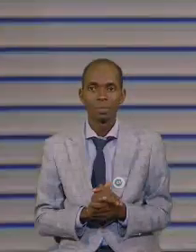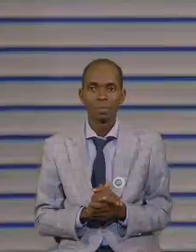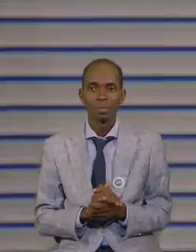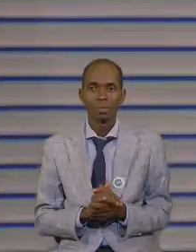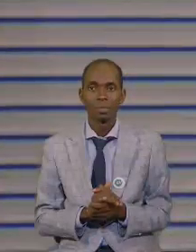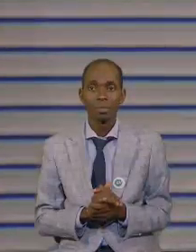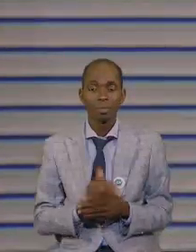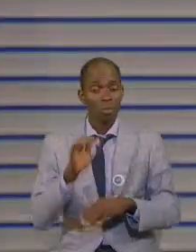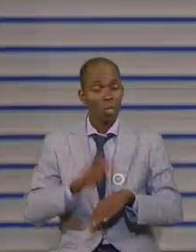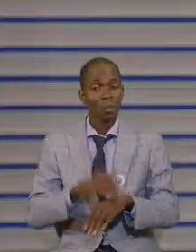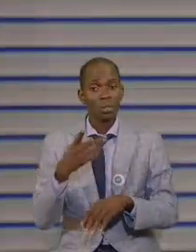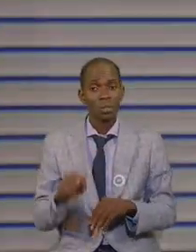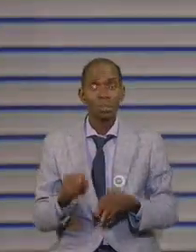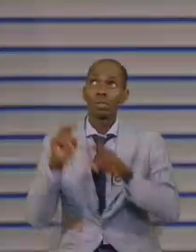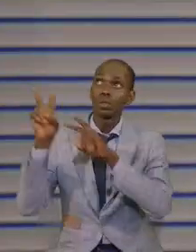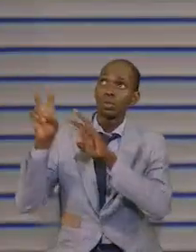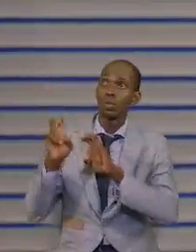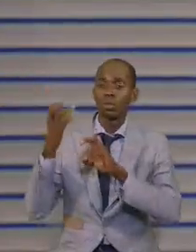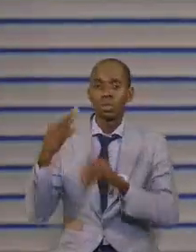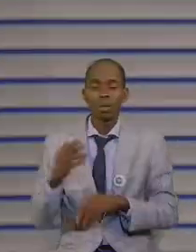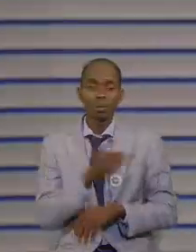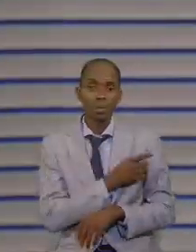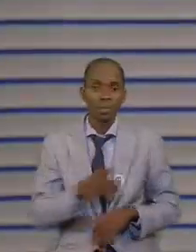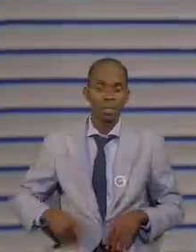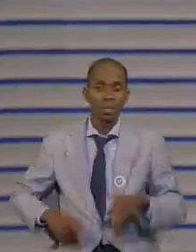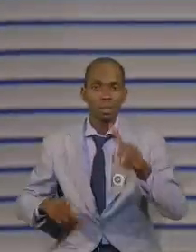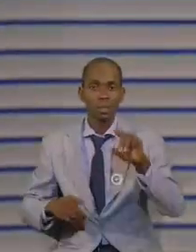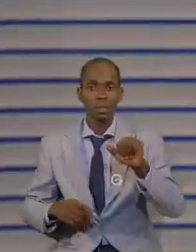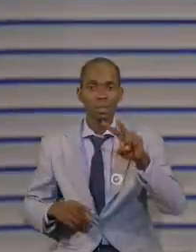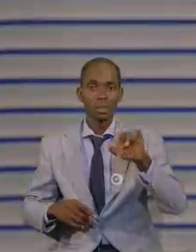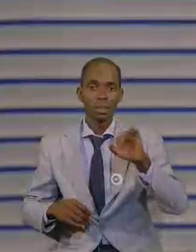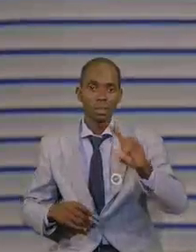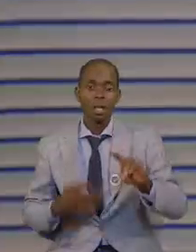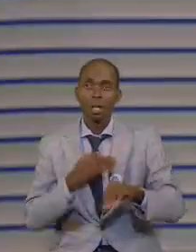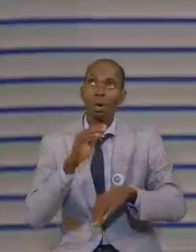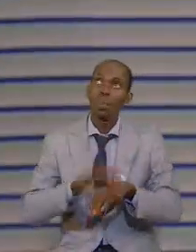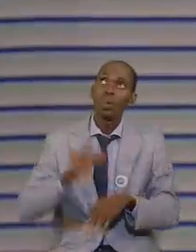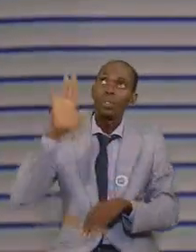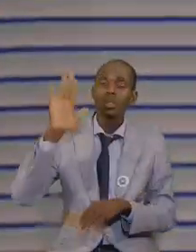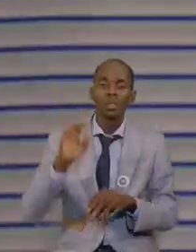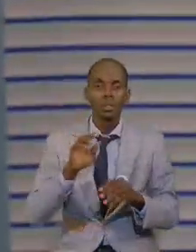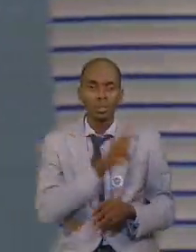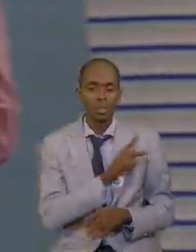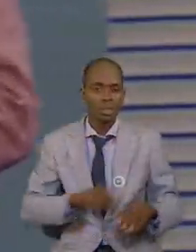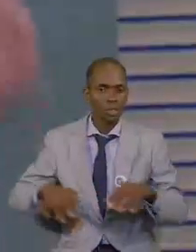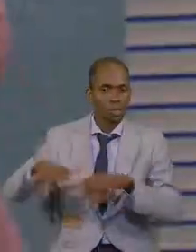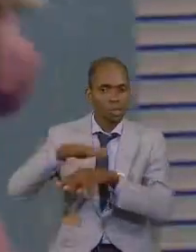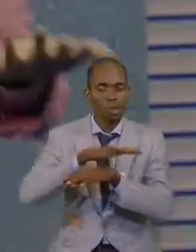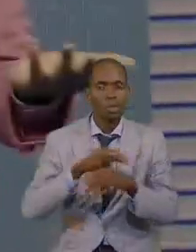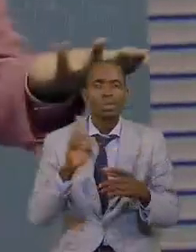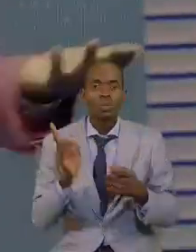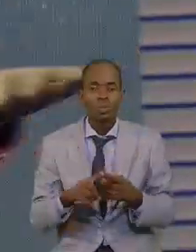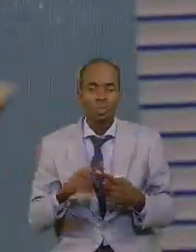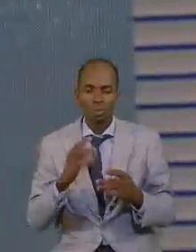Upon the throne of David and upon his kingdom, to order it and